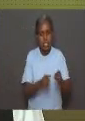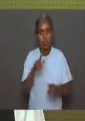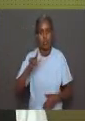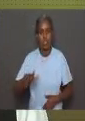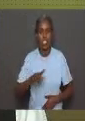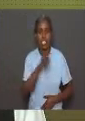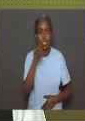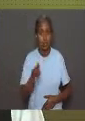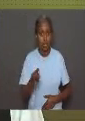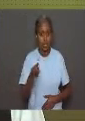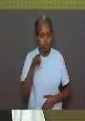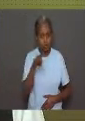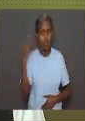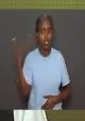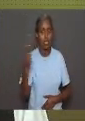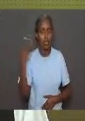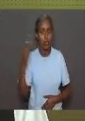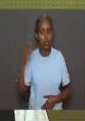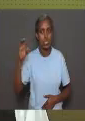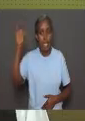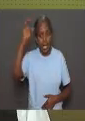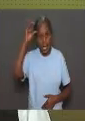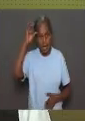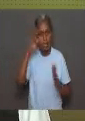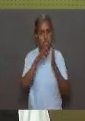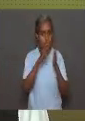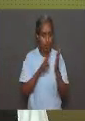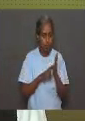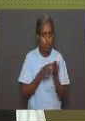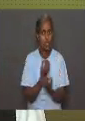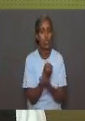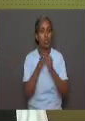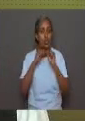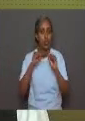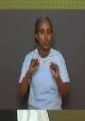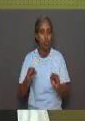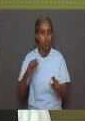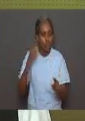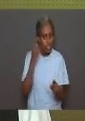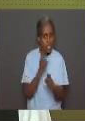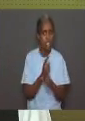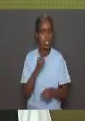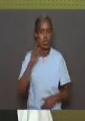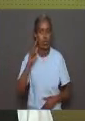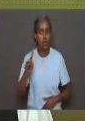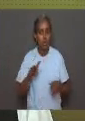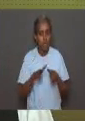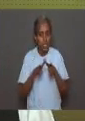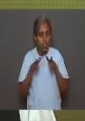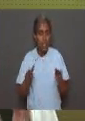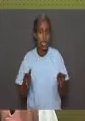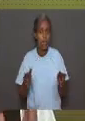equations, you can use Kramer's rule to solve for just one of the